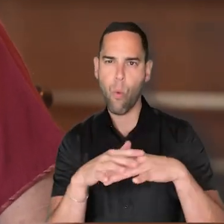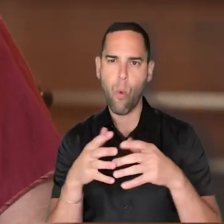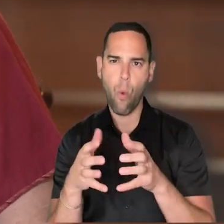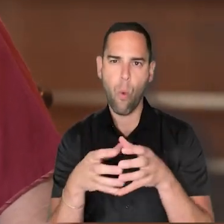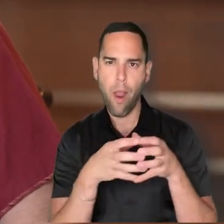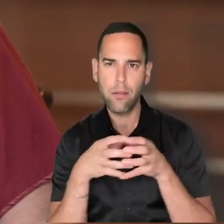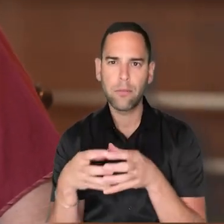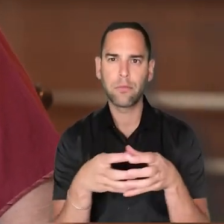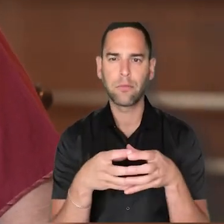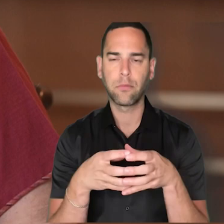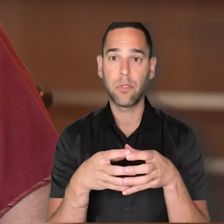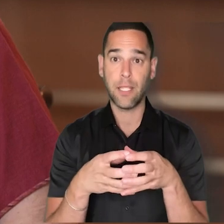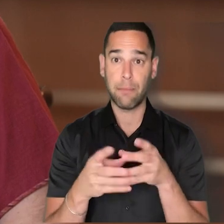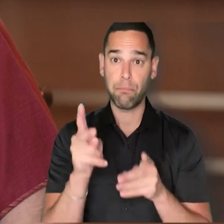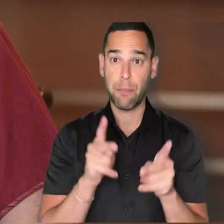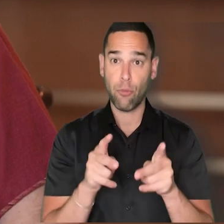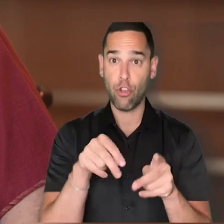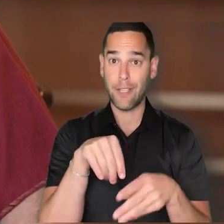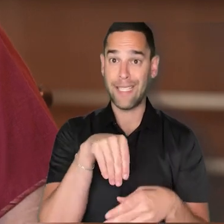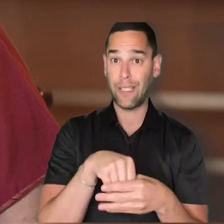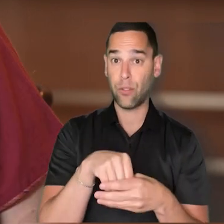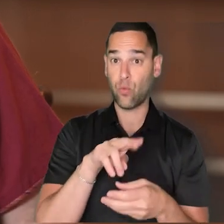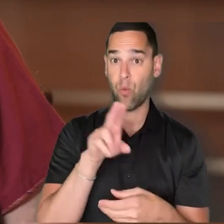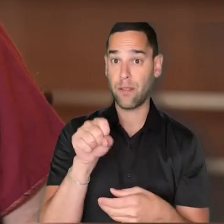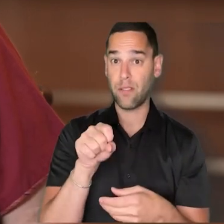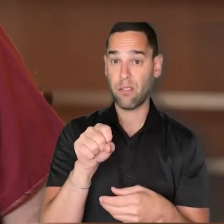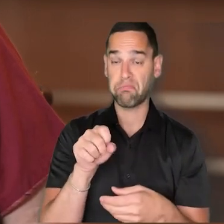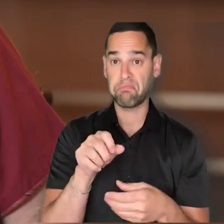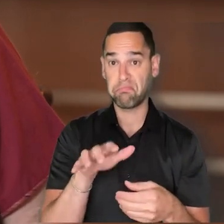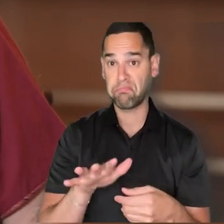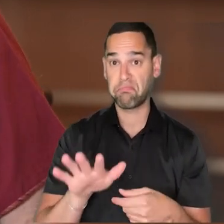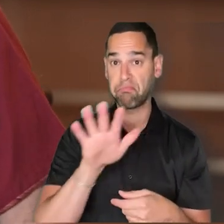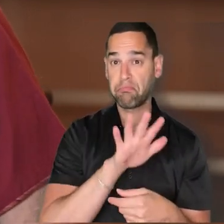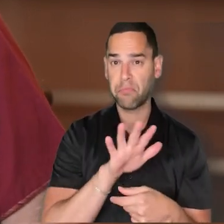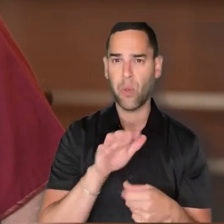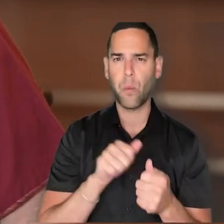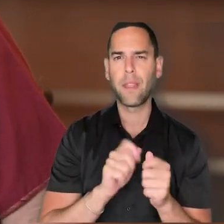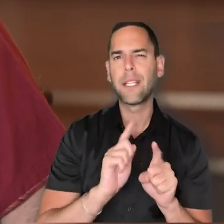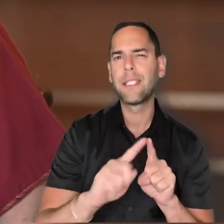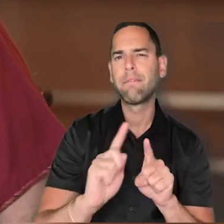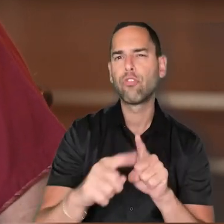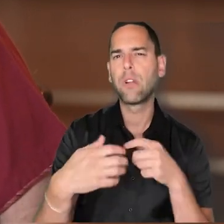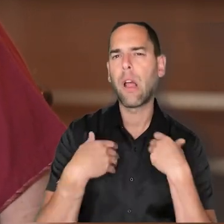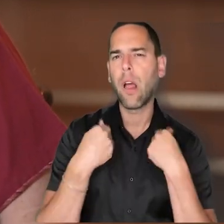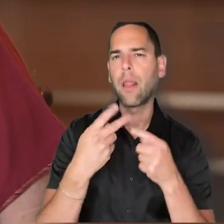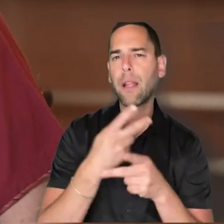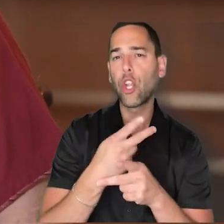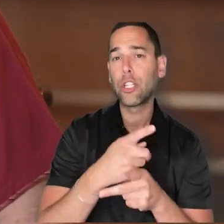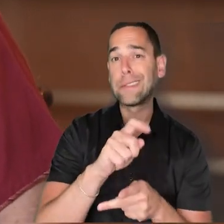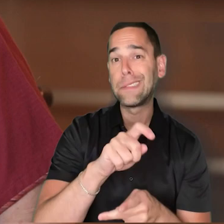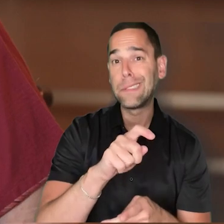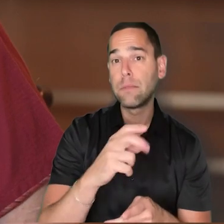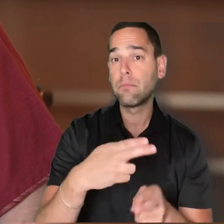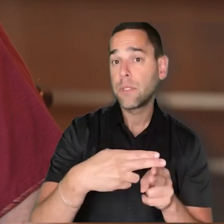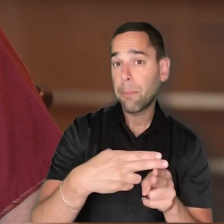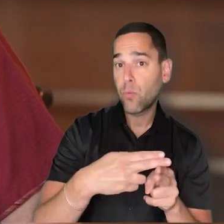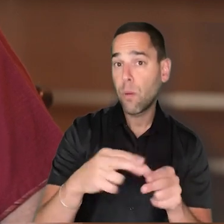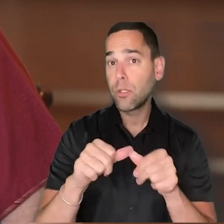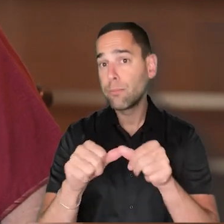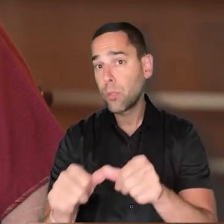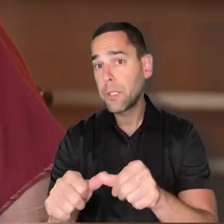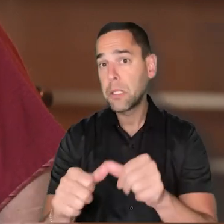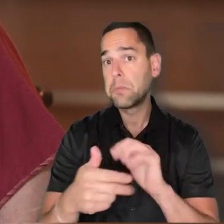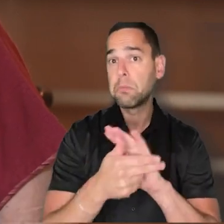on between people in the United States who have various healthcare needs that may be